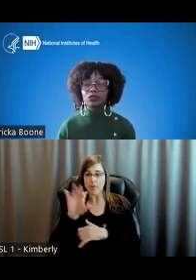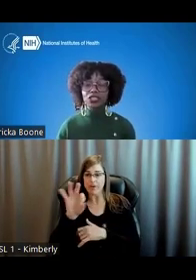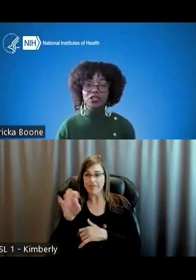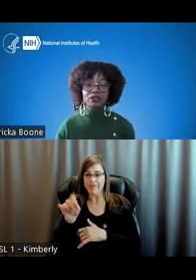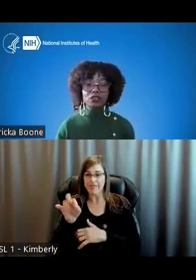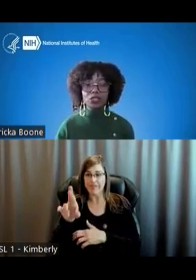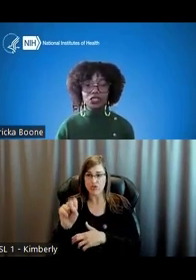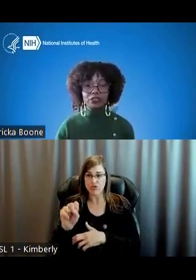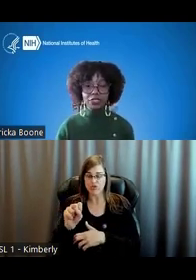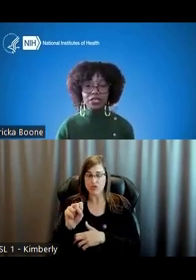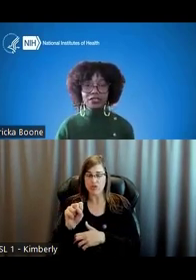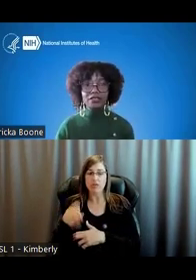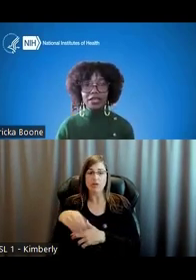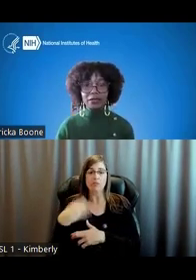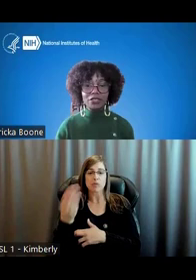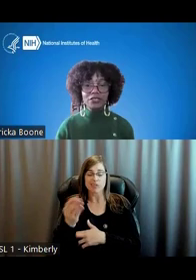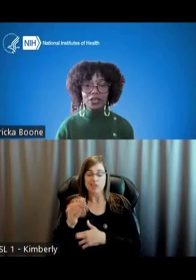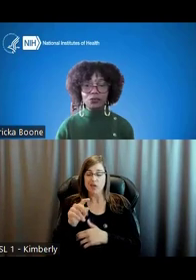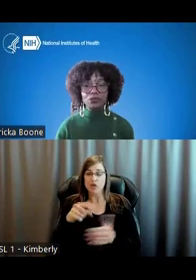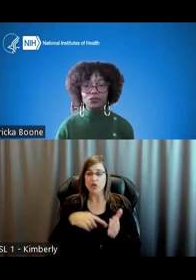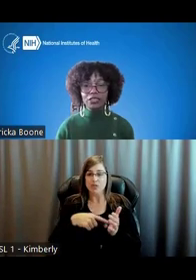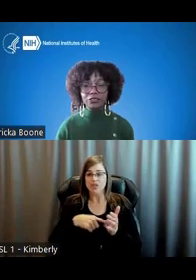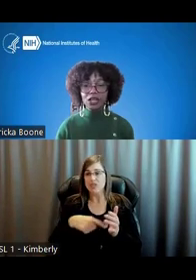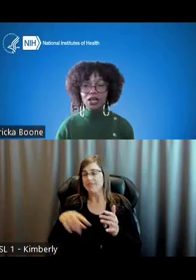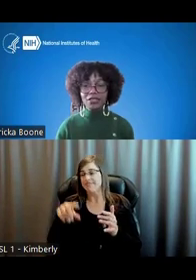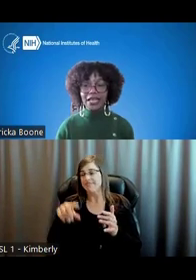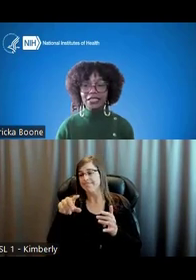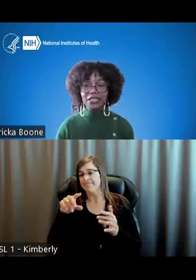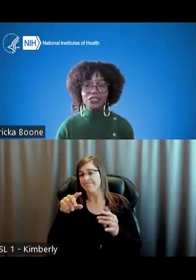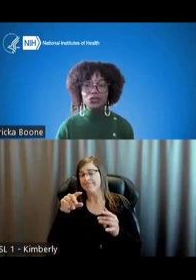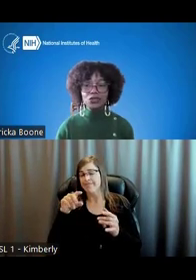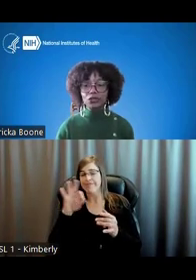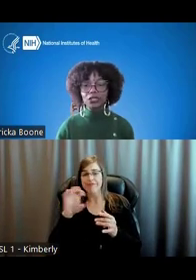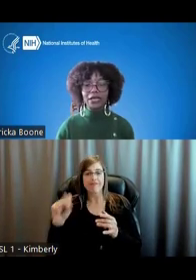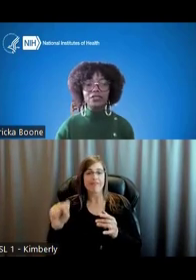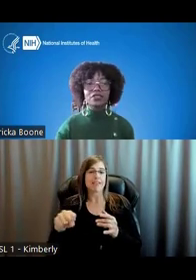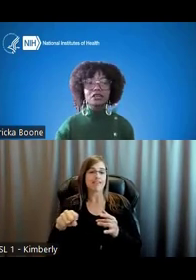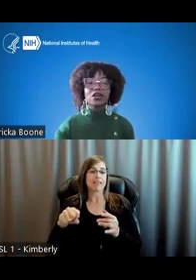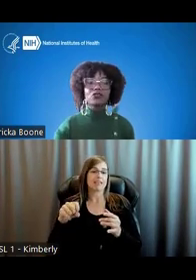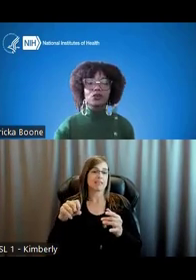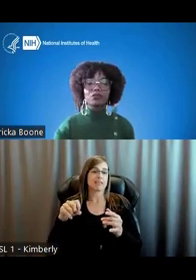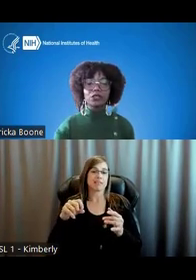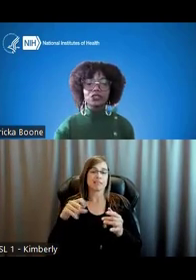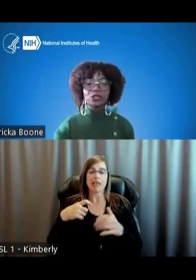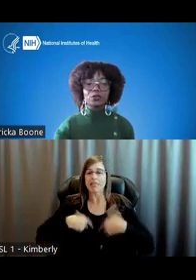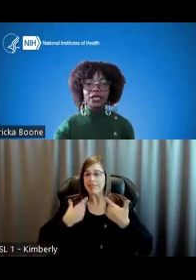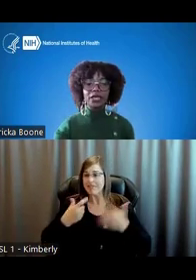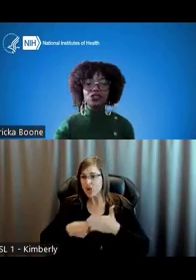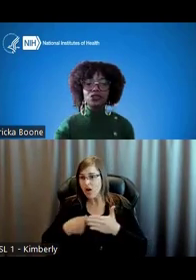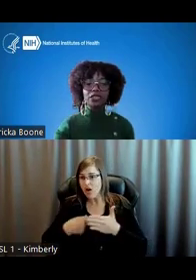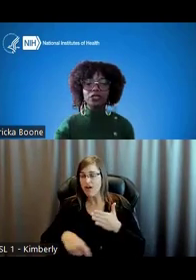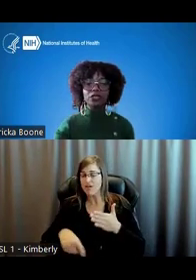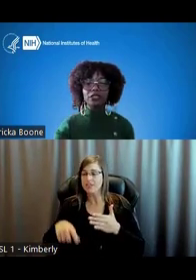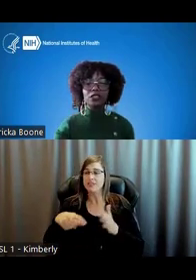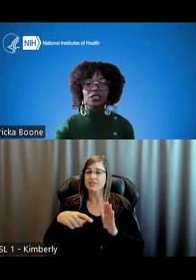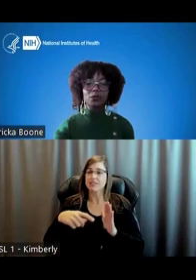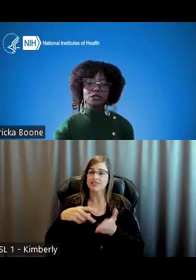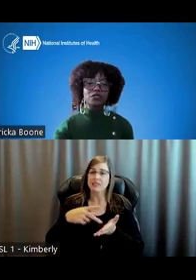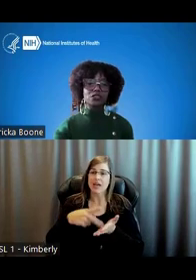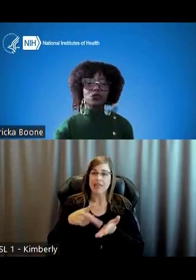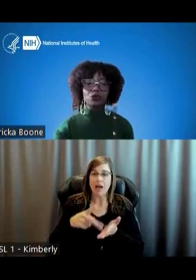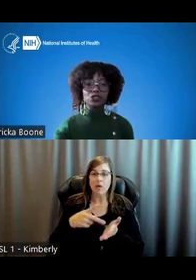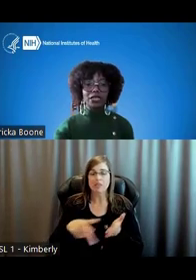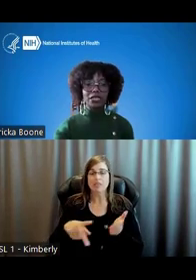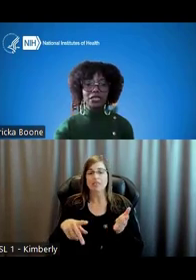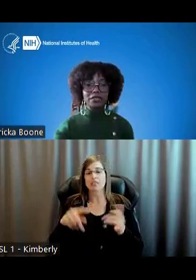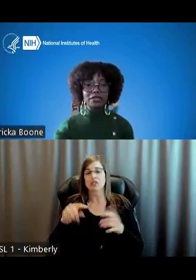including the provision of tuition and fees, stipends to help defray living costs, and institutional allowances for fellowships and training-related